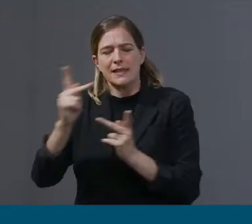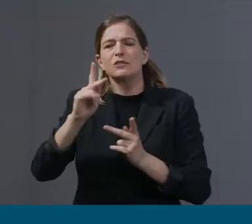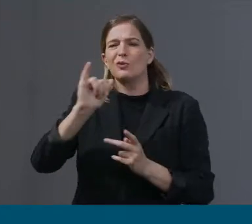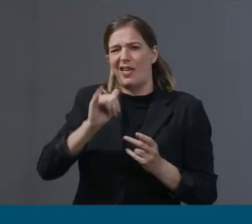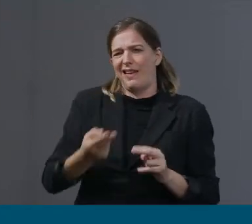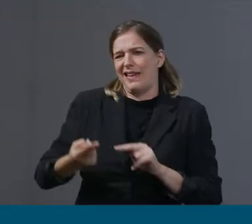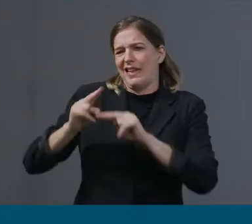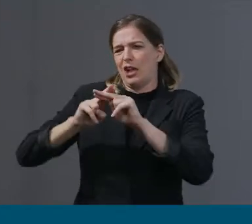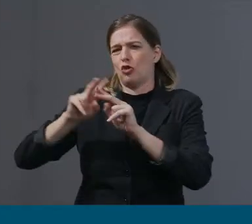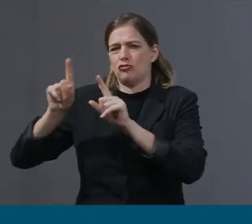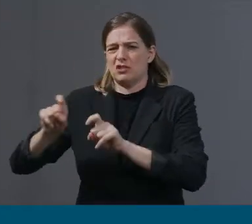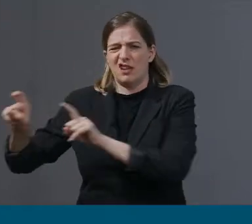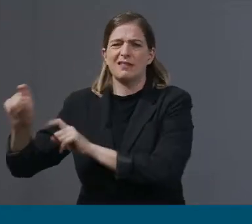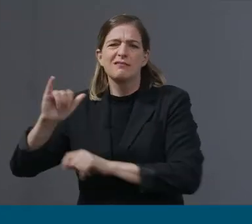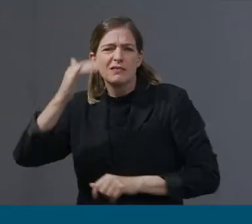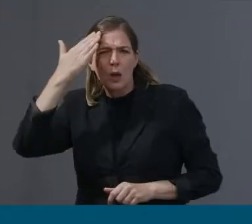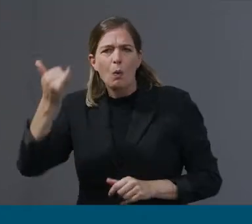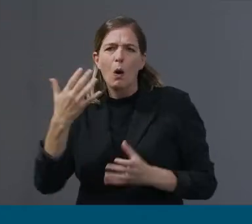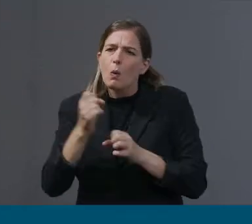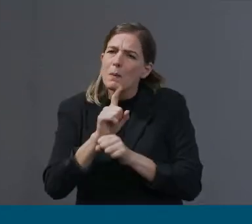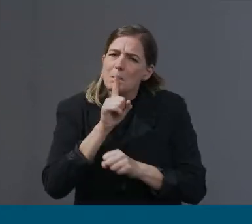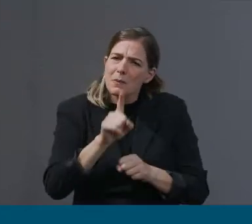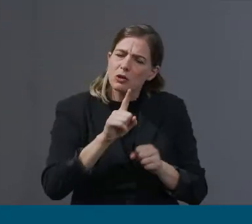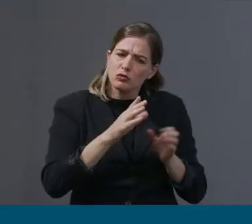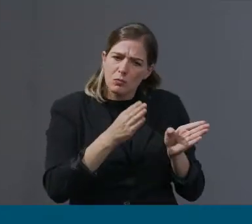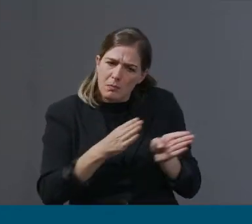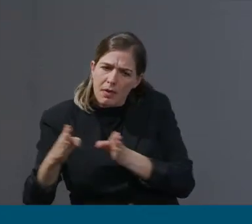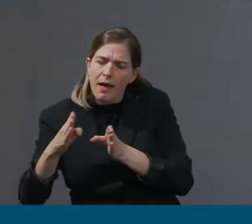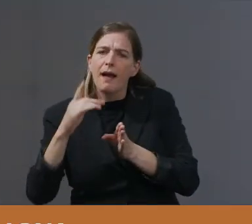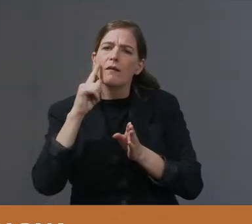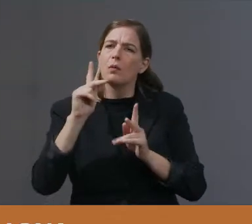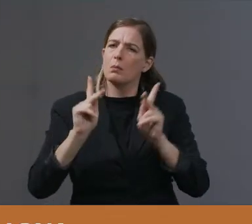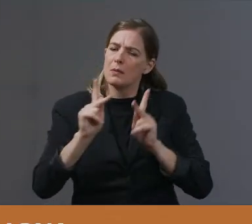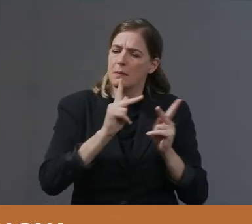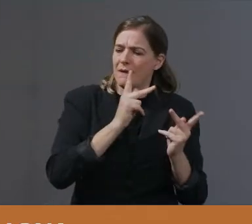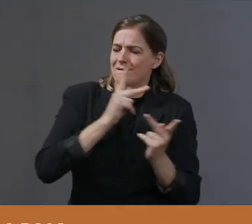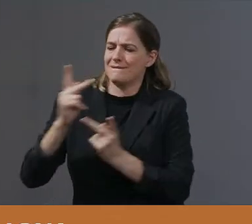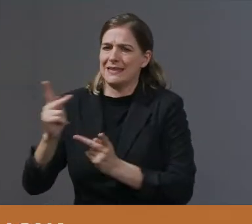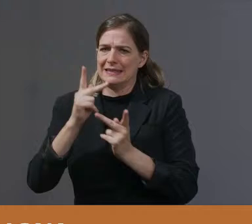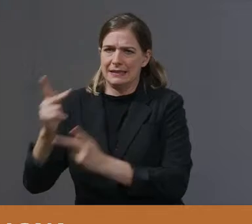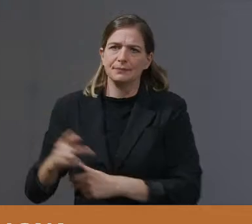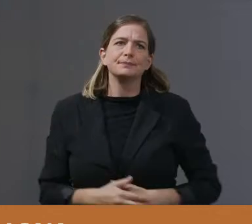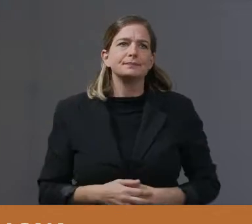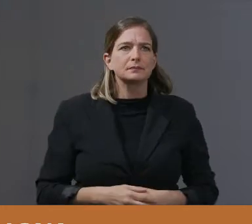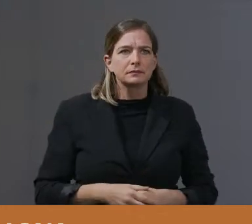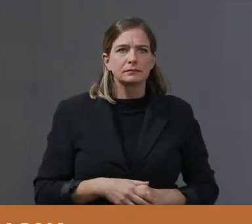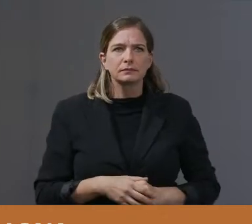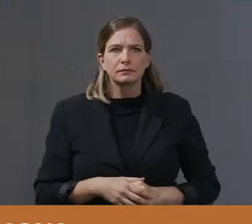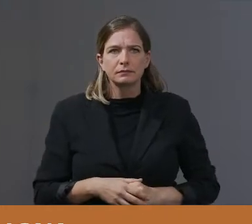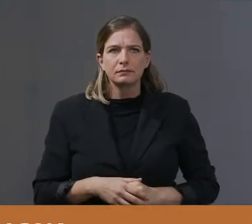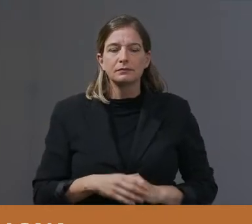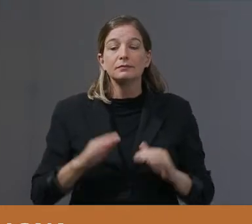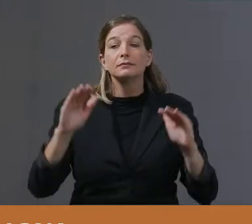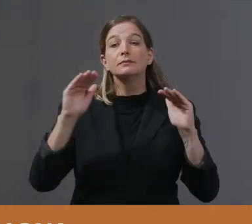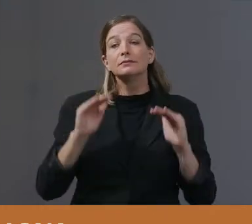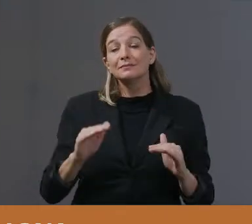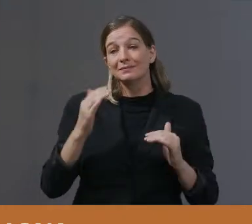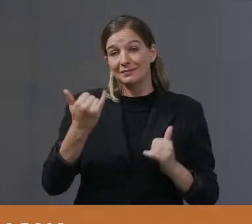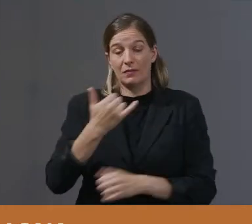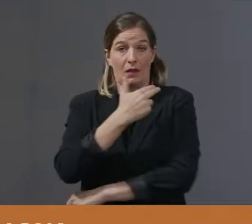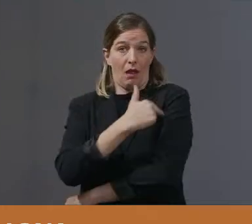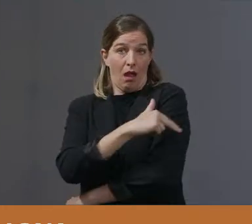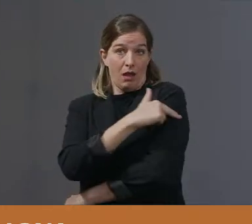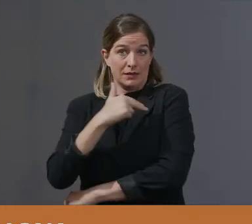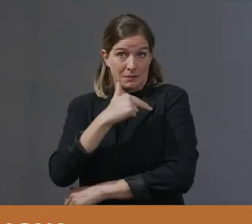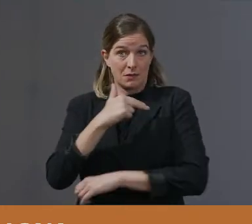And then, of course, we want to ensure hospital capacity. We know where we were in early March, and we know where